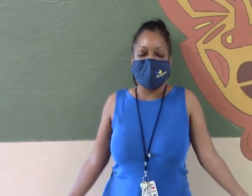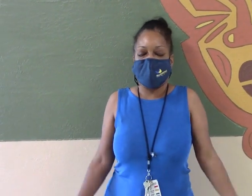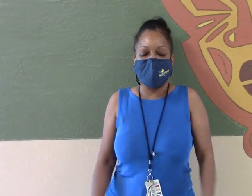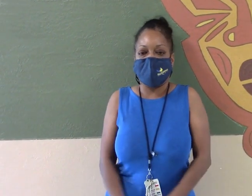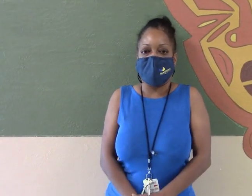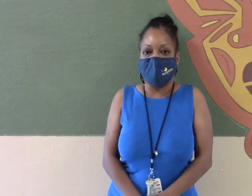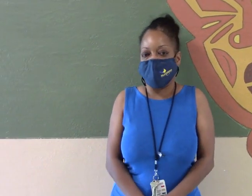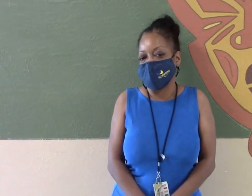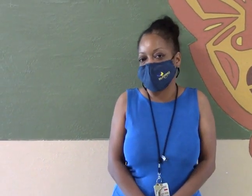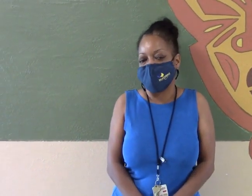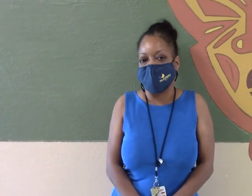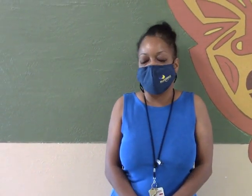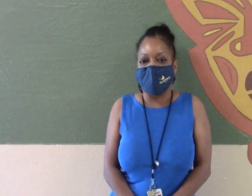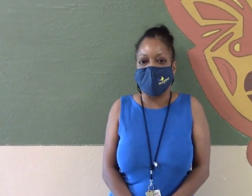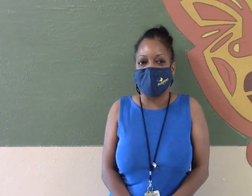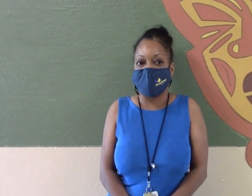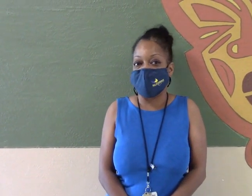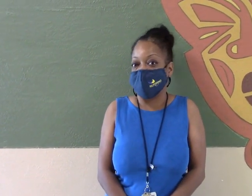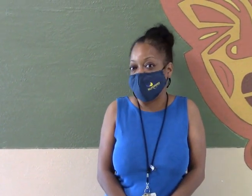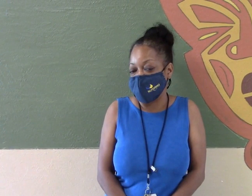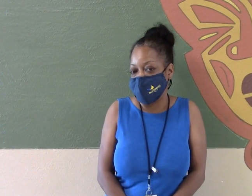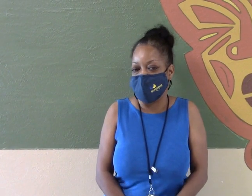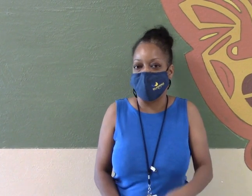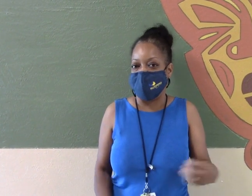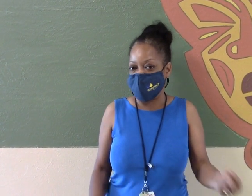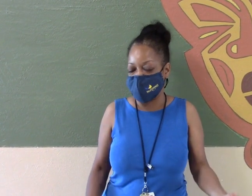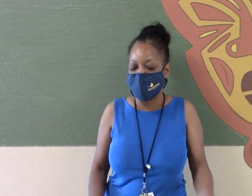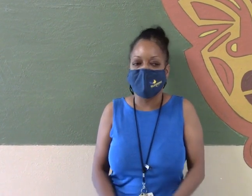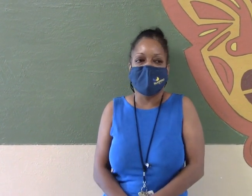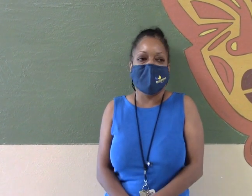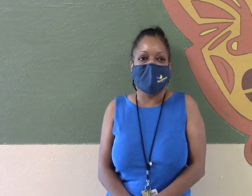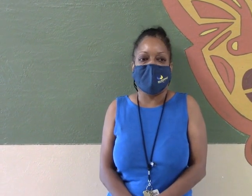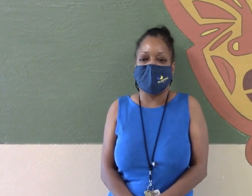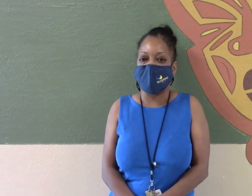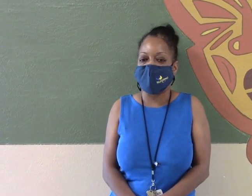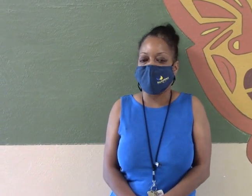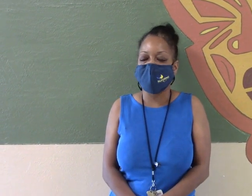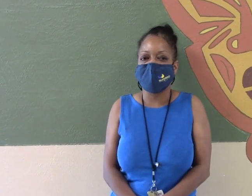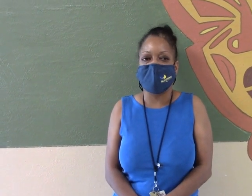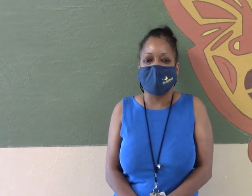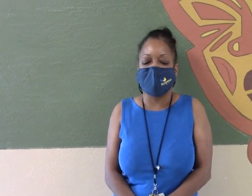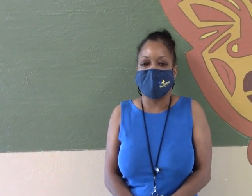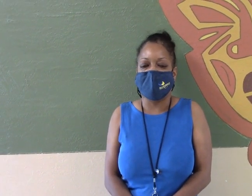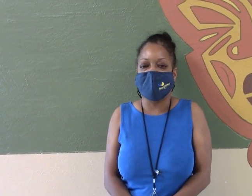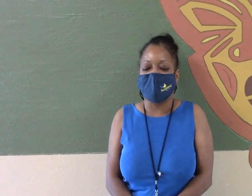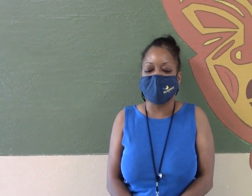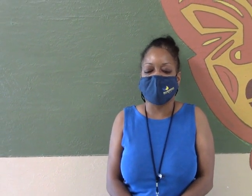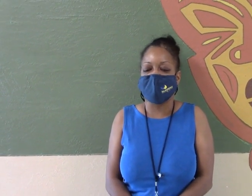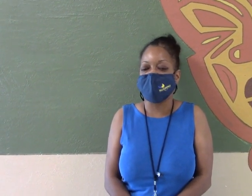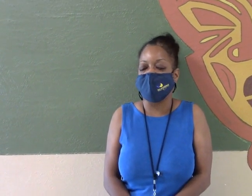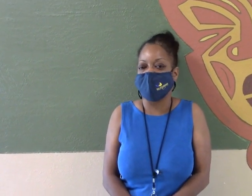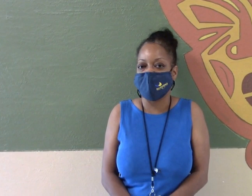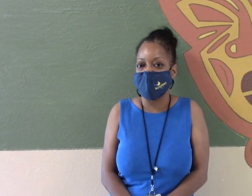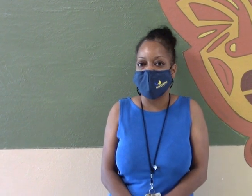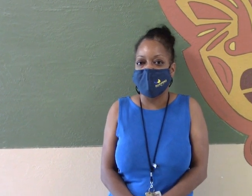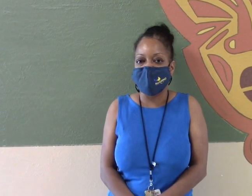I just love everything about the culture. We are a resilient nation. We are hard workers, and we have so much